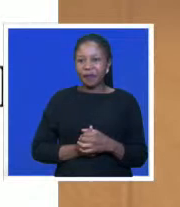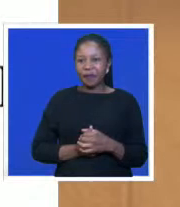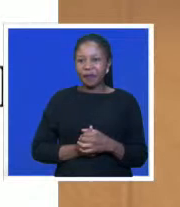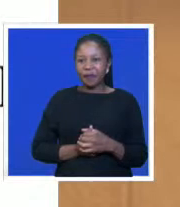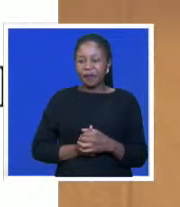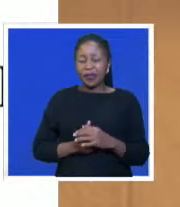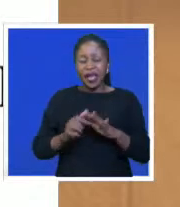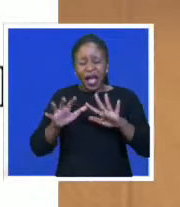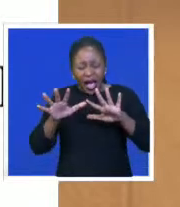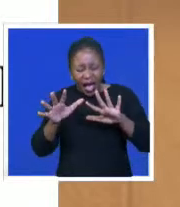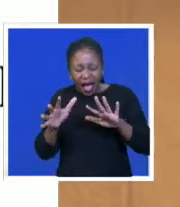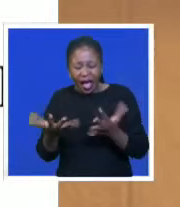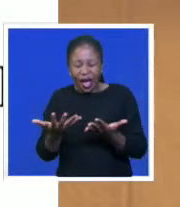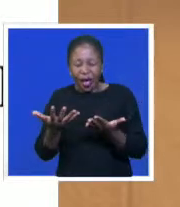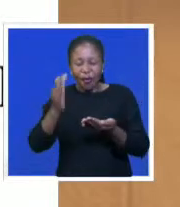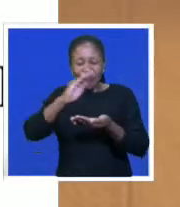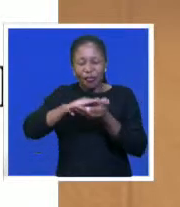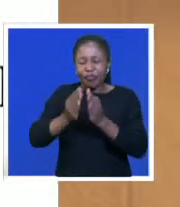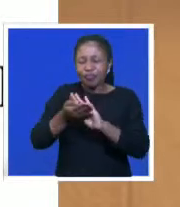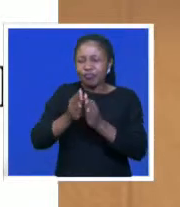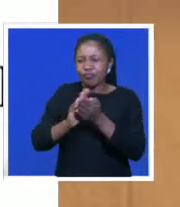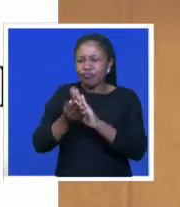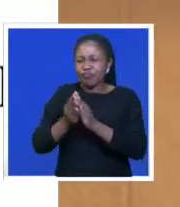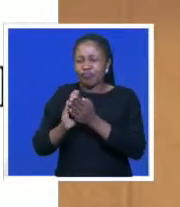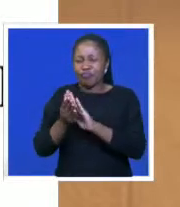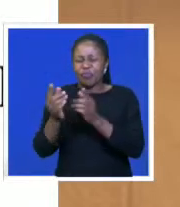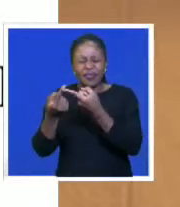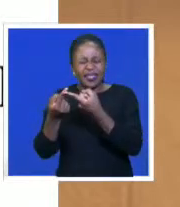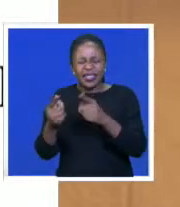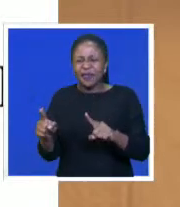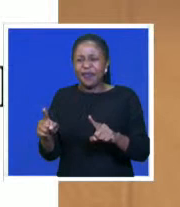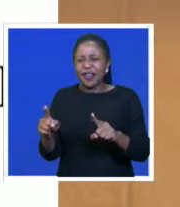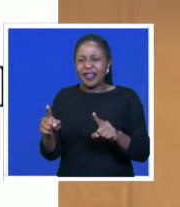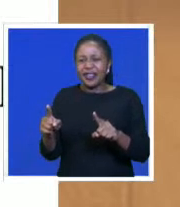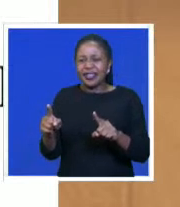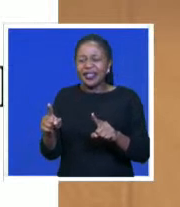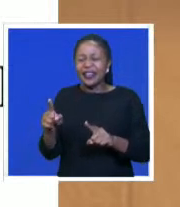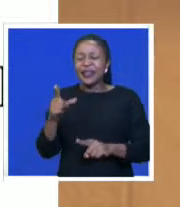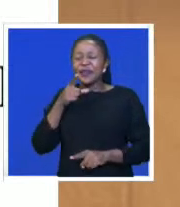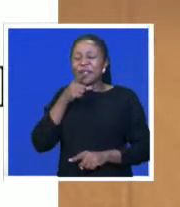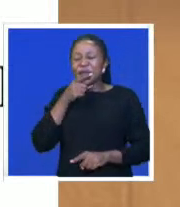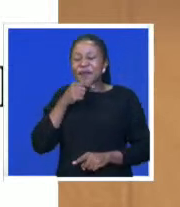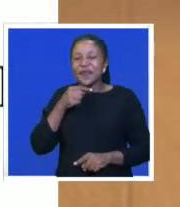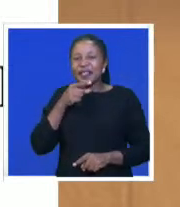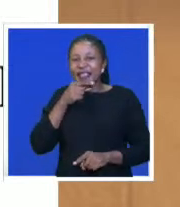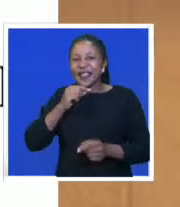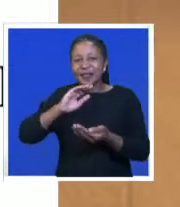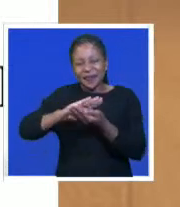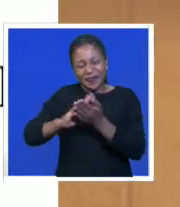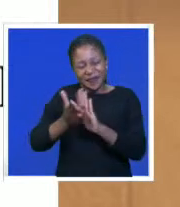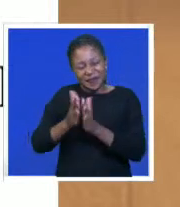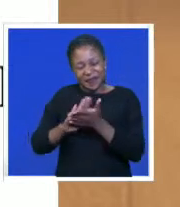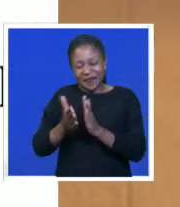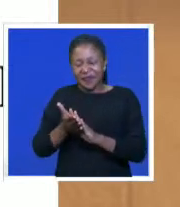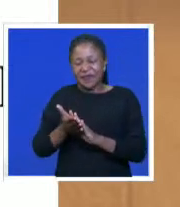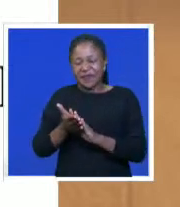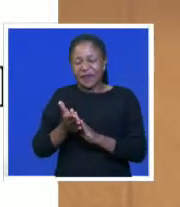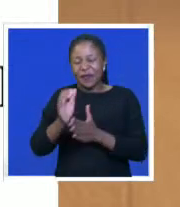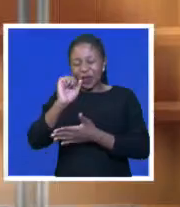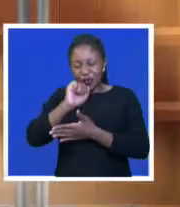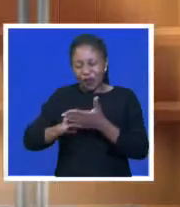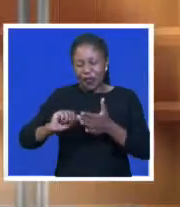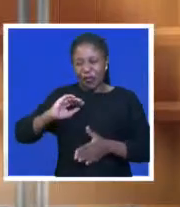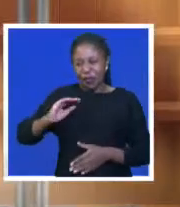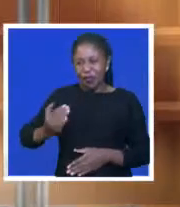Eve different from that of Adam? I'll